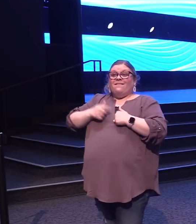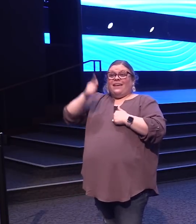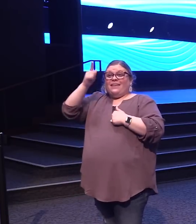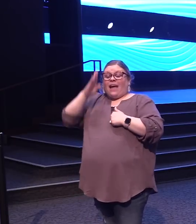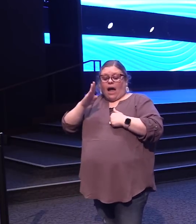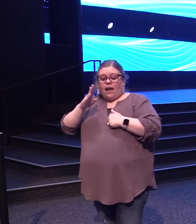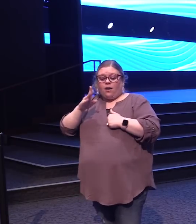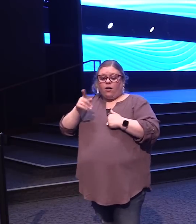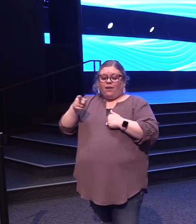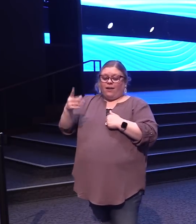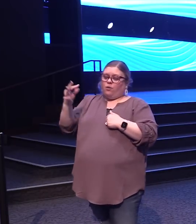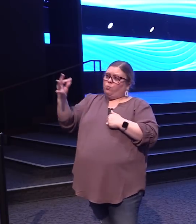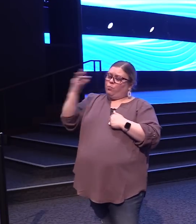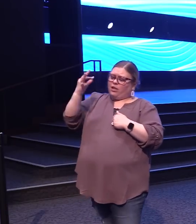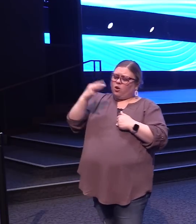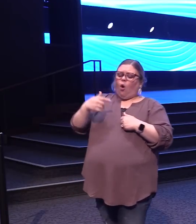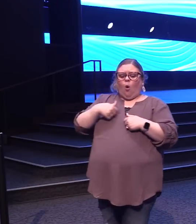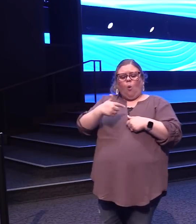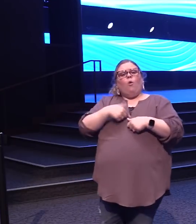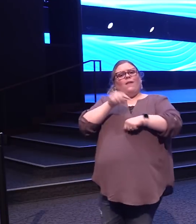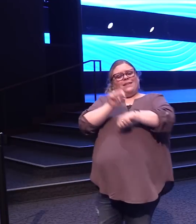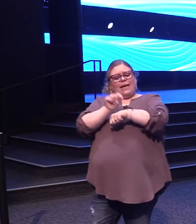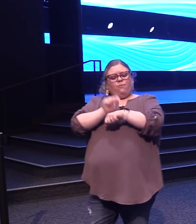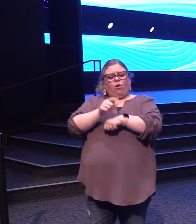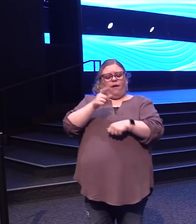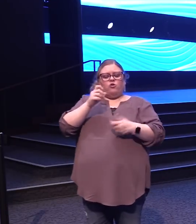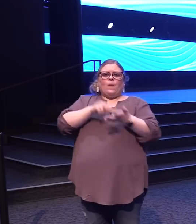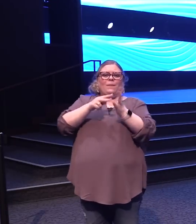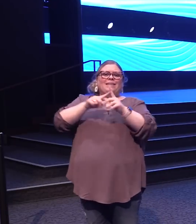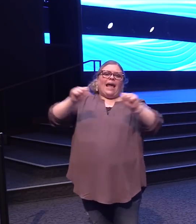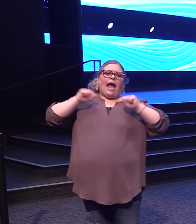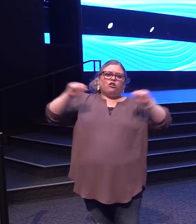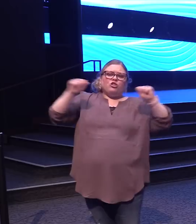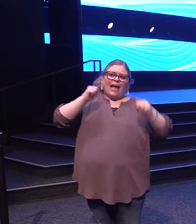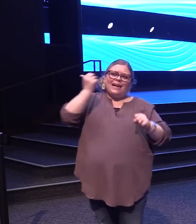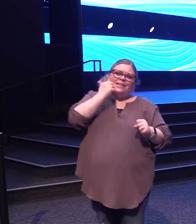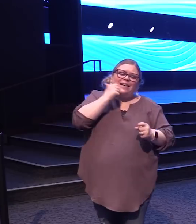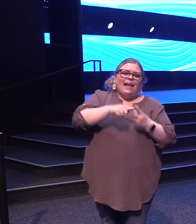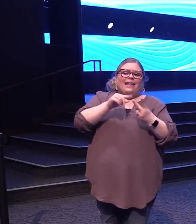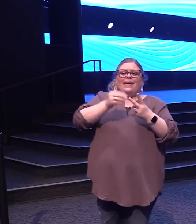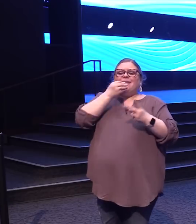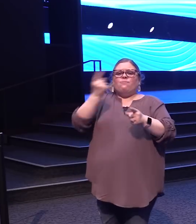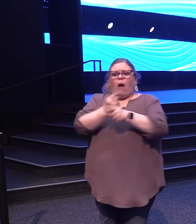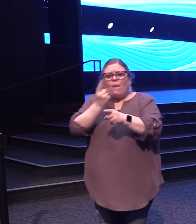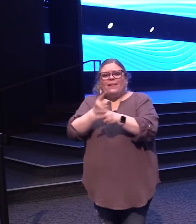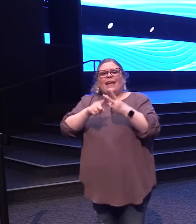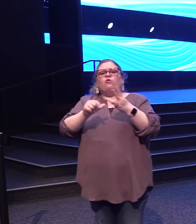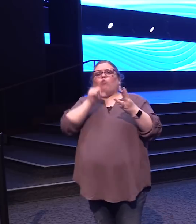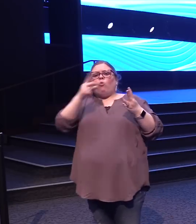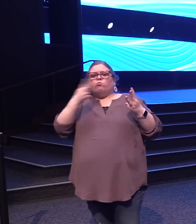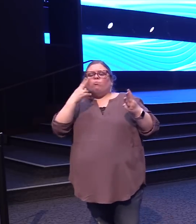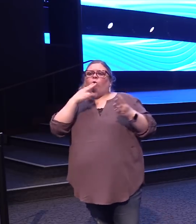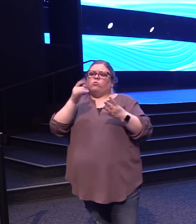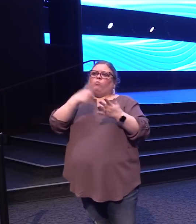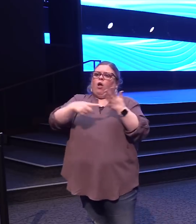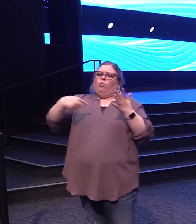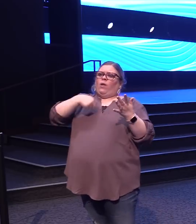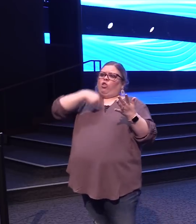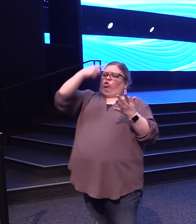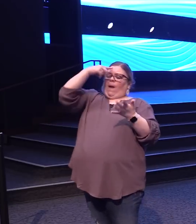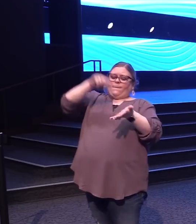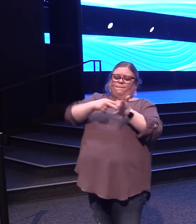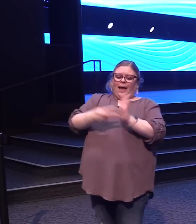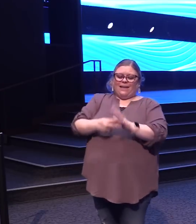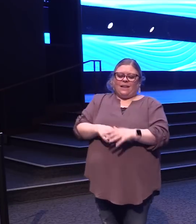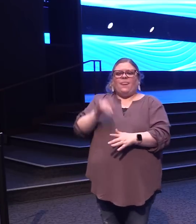it's basically been like this. Well, we are the temple of the living God, so exercise daily, eat broccoli, and don't smoke. That